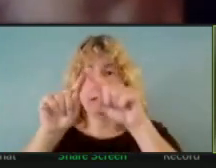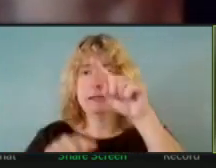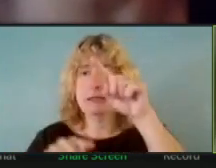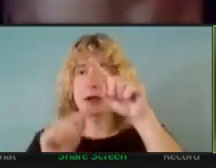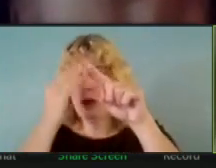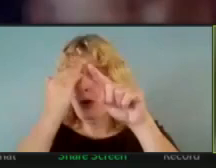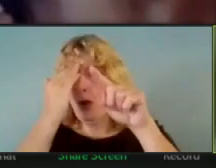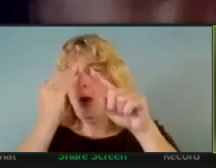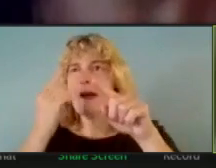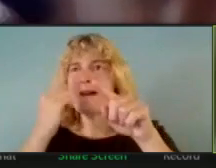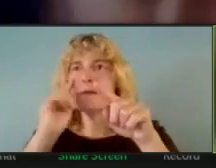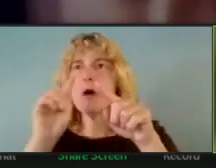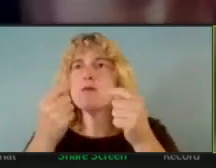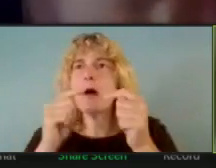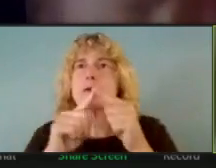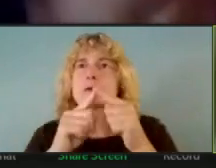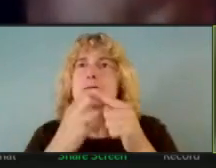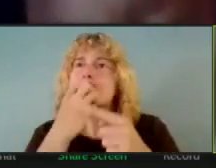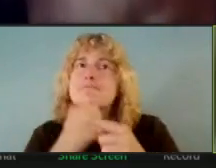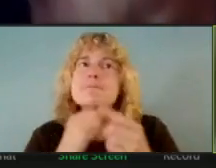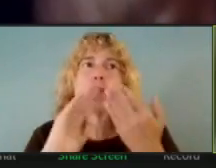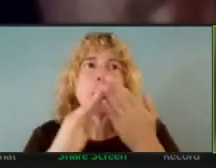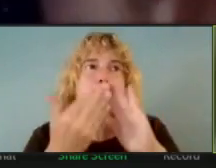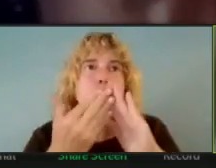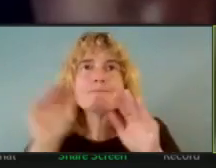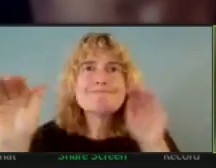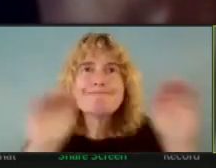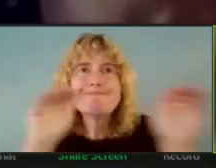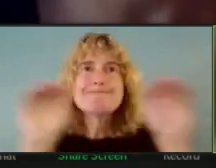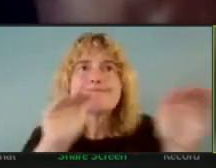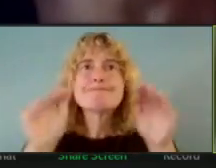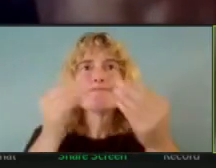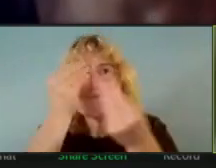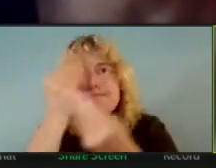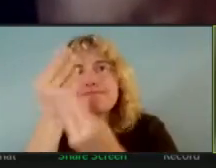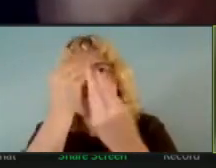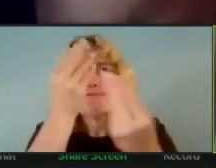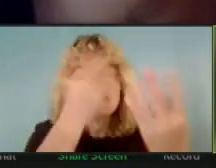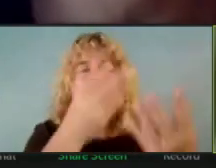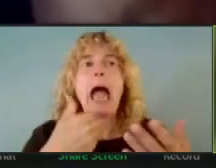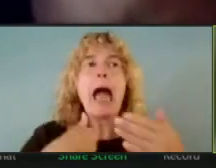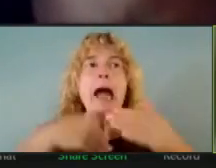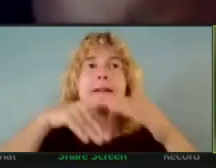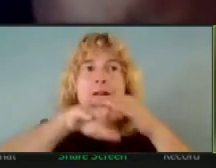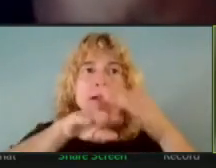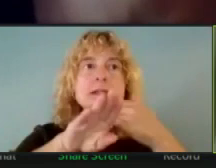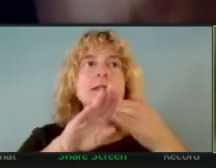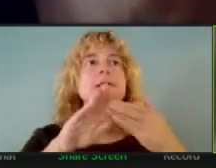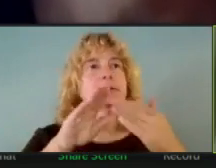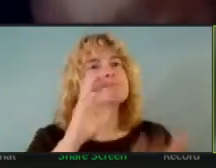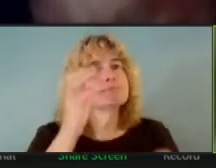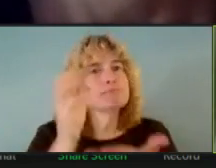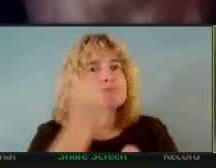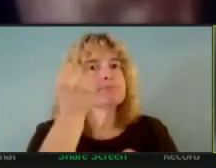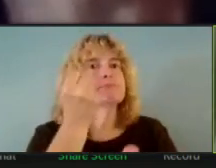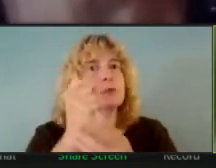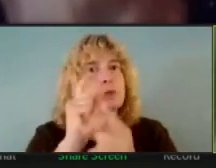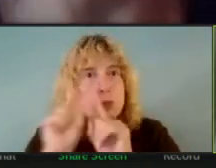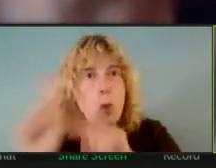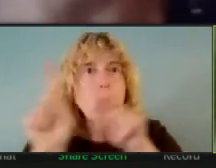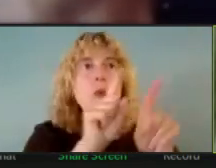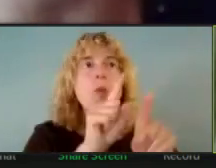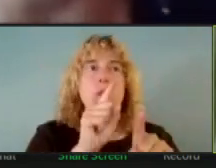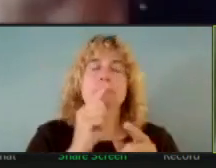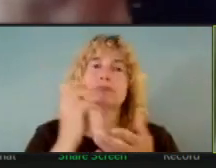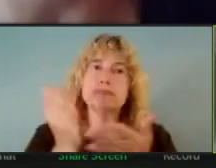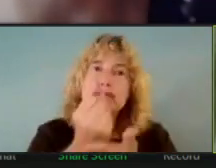we want you to not only have access to that health, but we also want you to utilize those resources that are there. And to help us